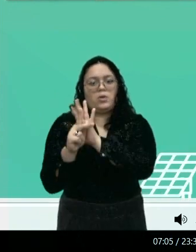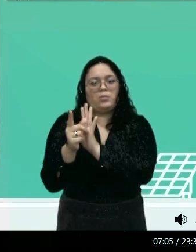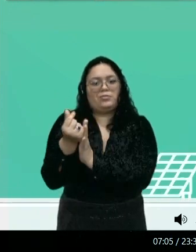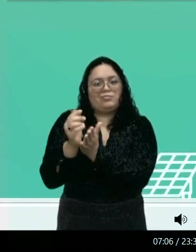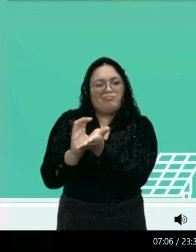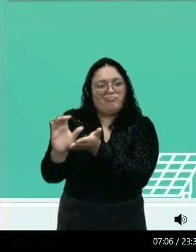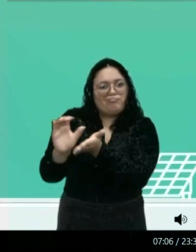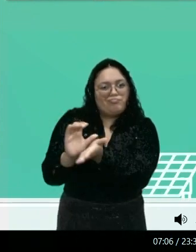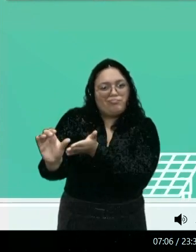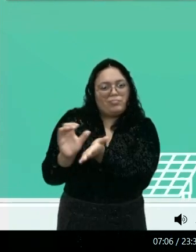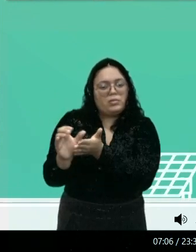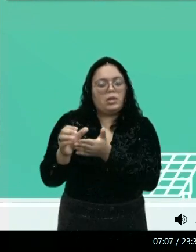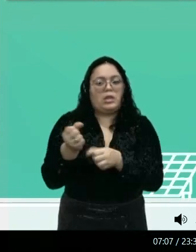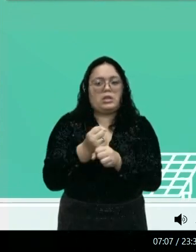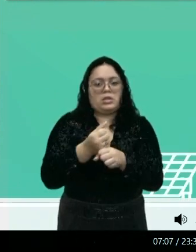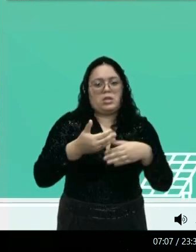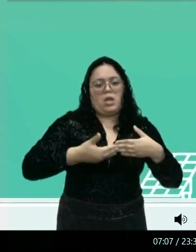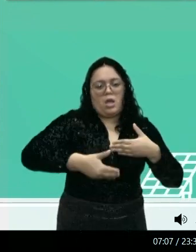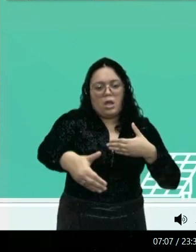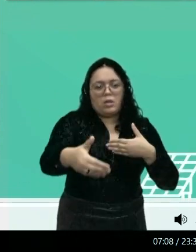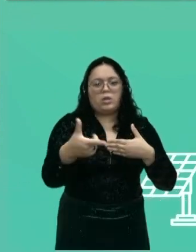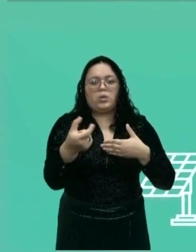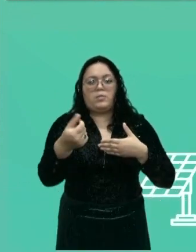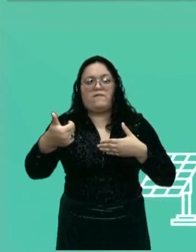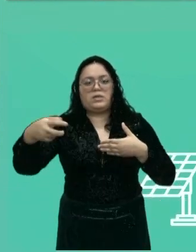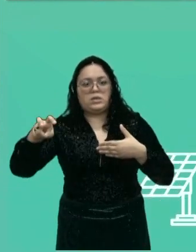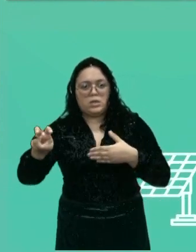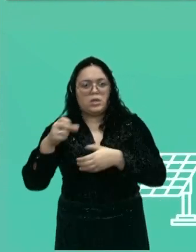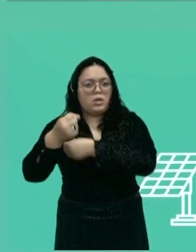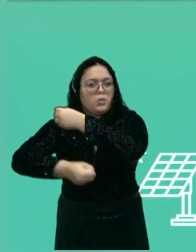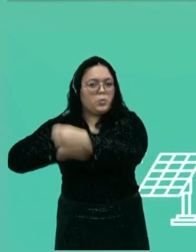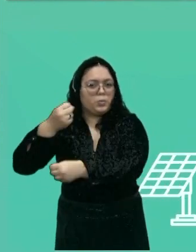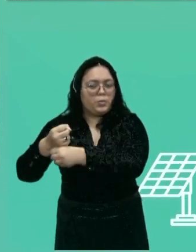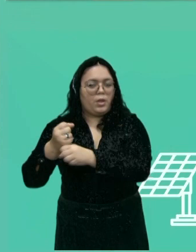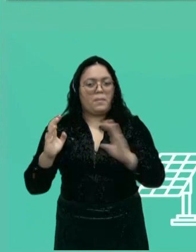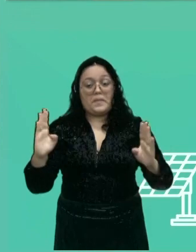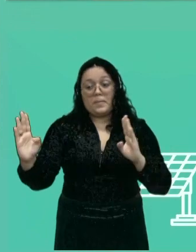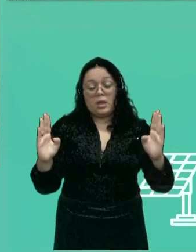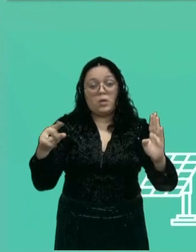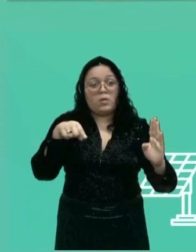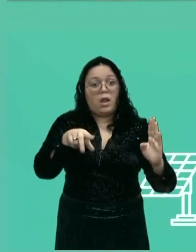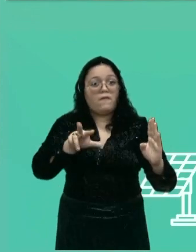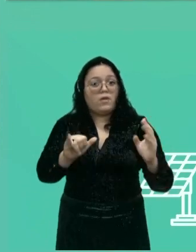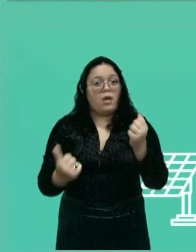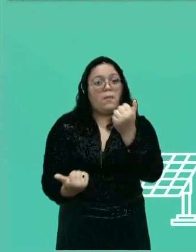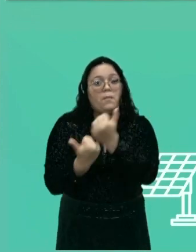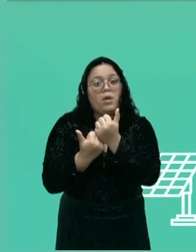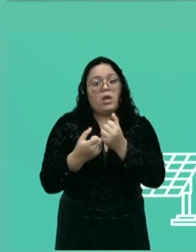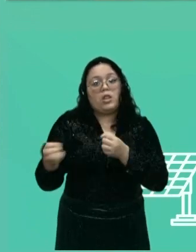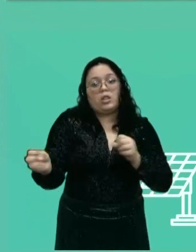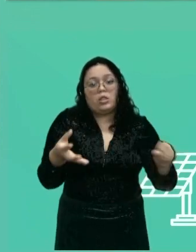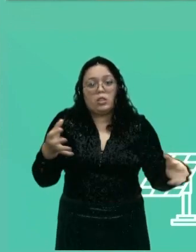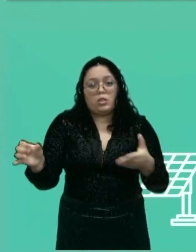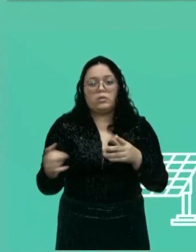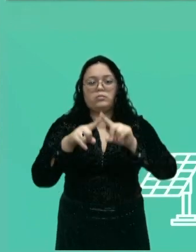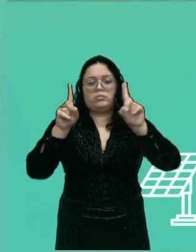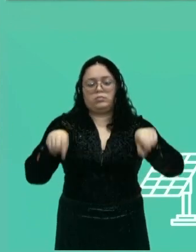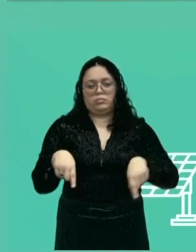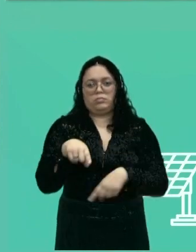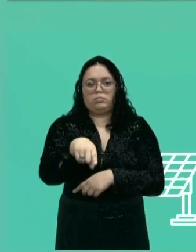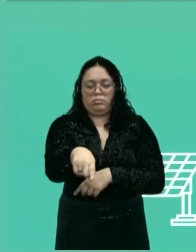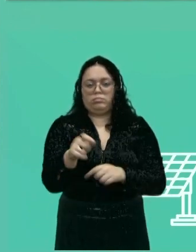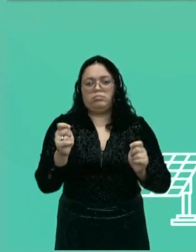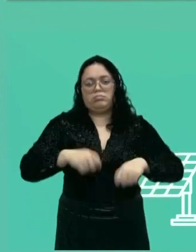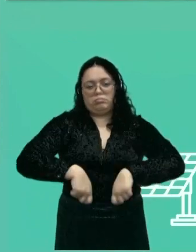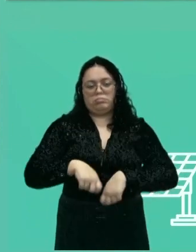year and 2025 to support new low carbon hydrogen production projects across the UK. So we'll